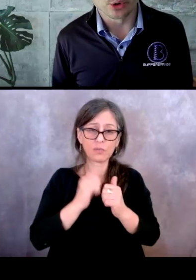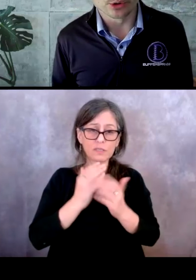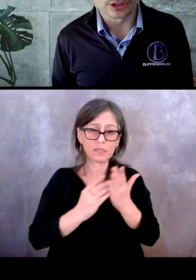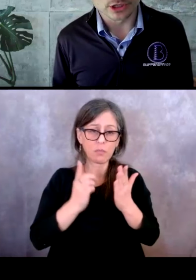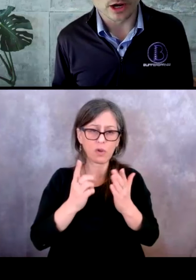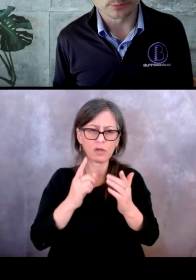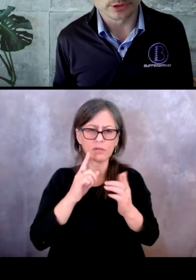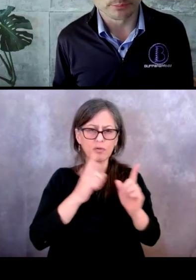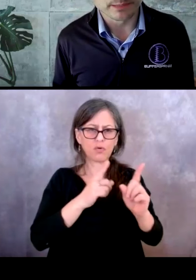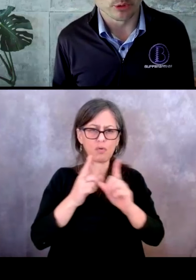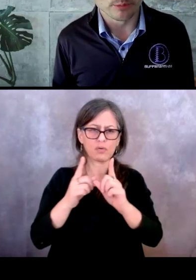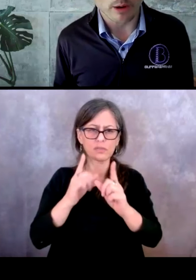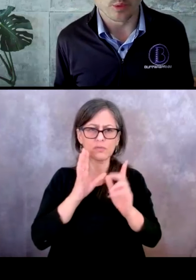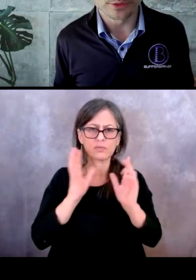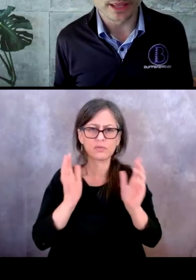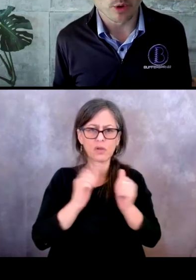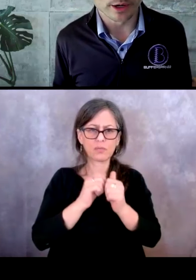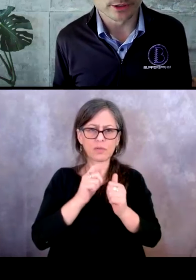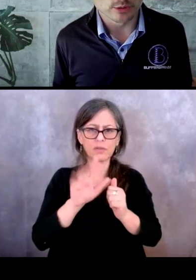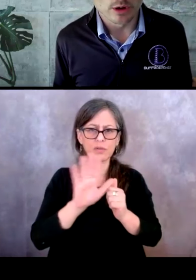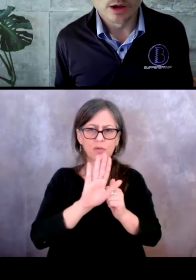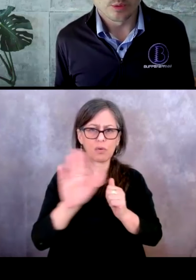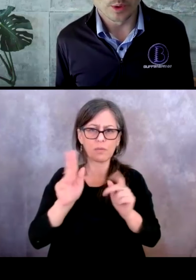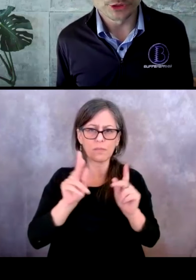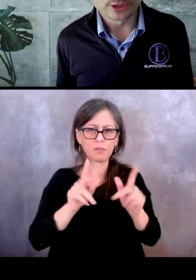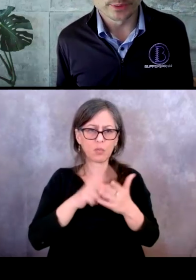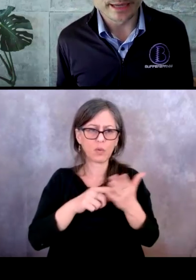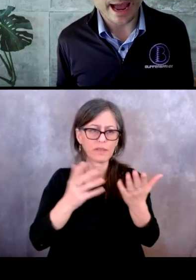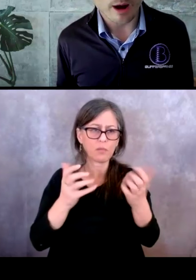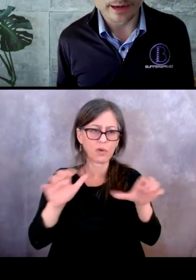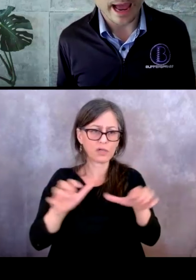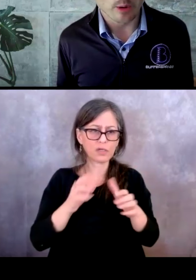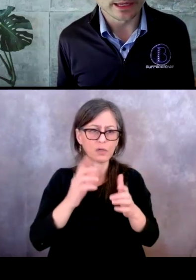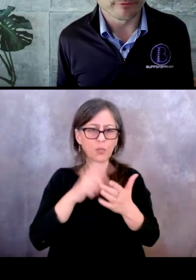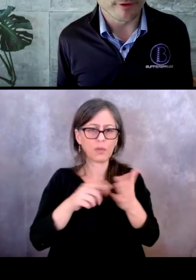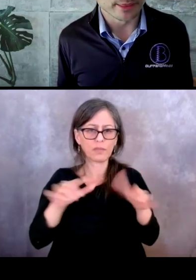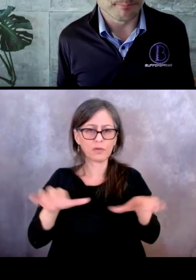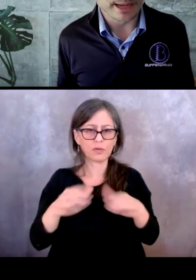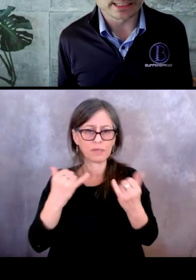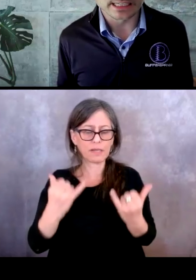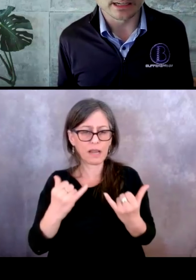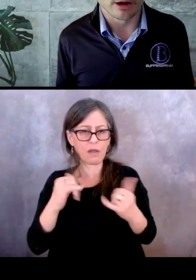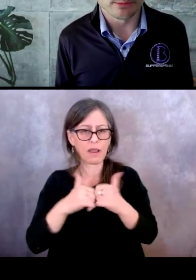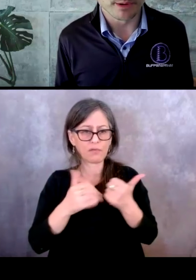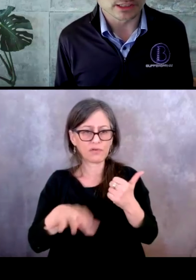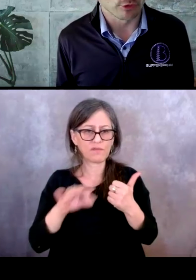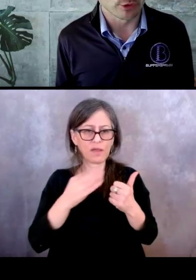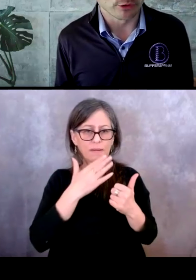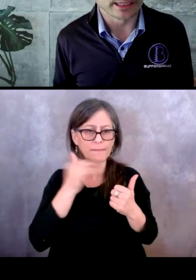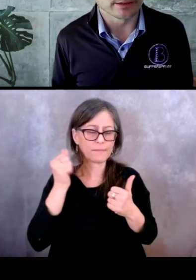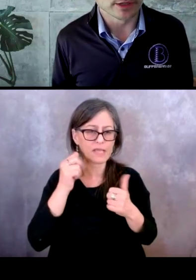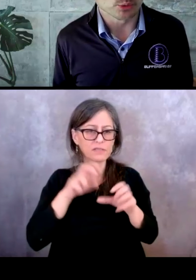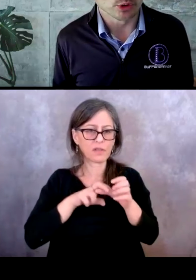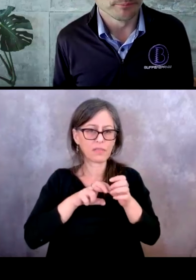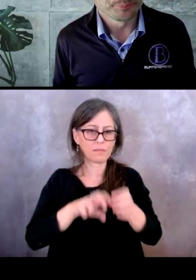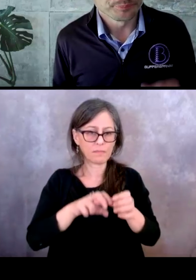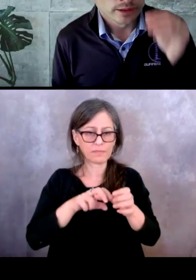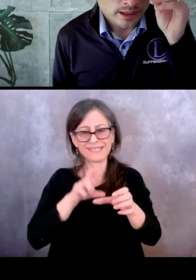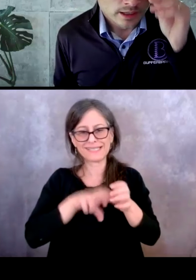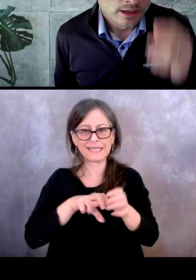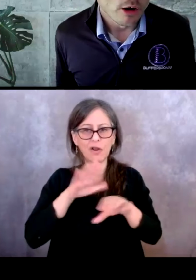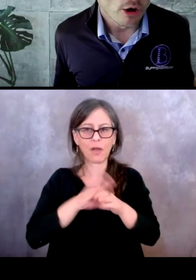having these goals to talk with your people about what they want to do, what they're doing now, and how we can find the best seat on the bus for the right